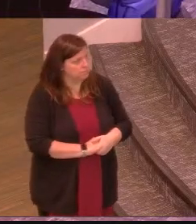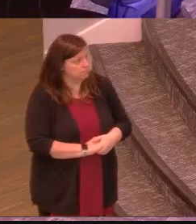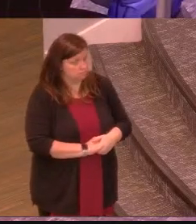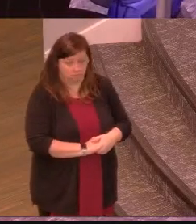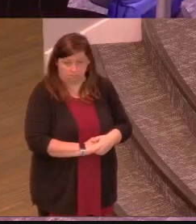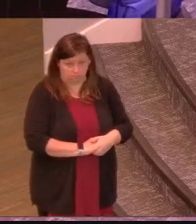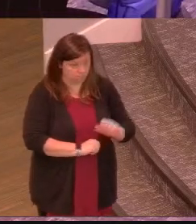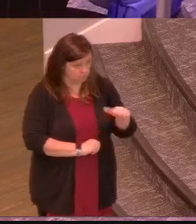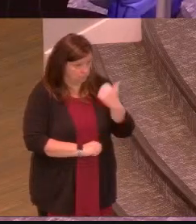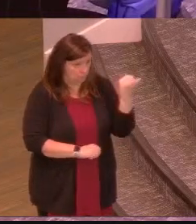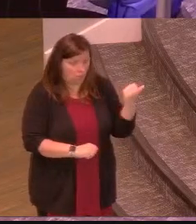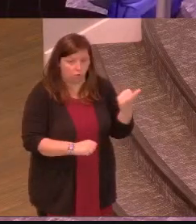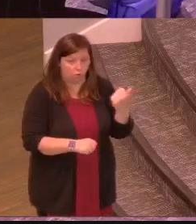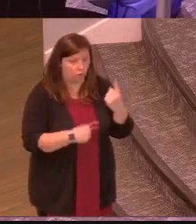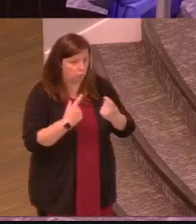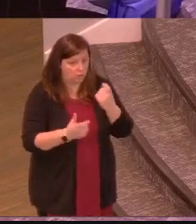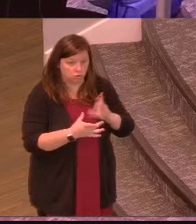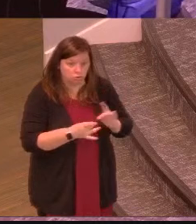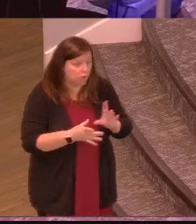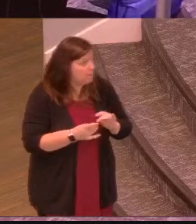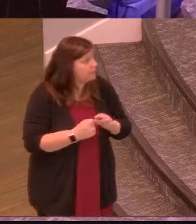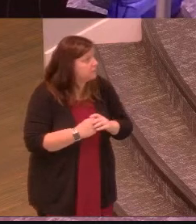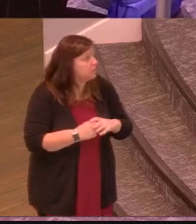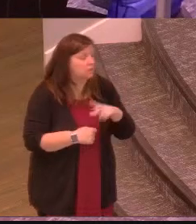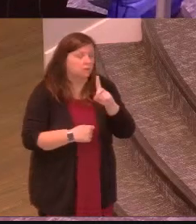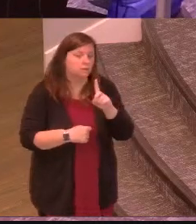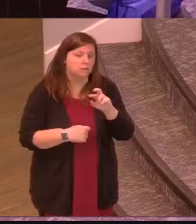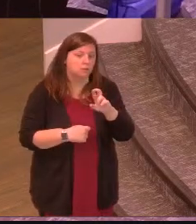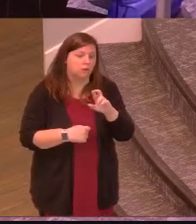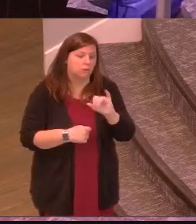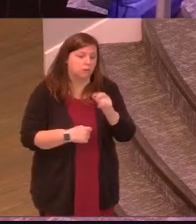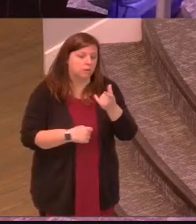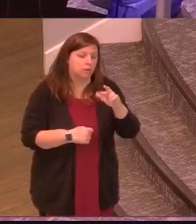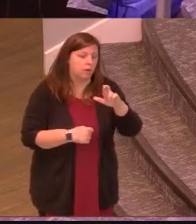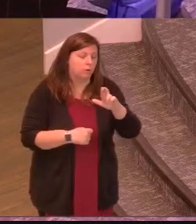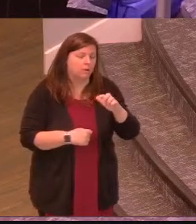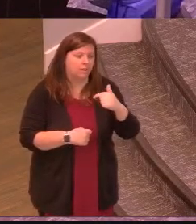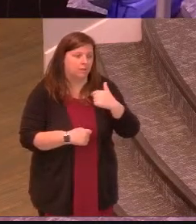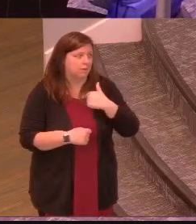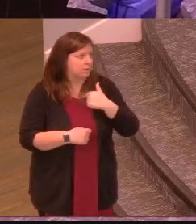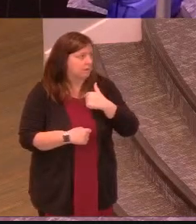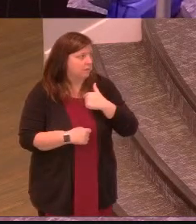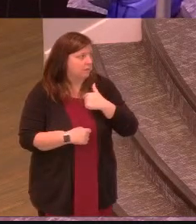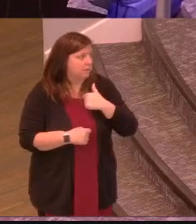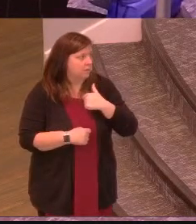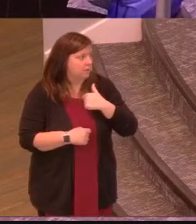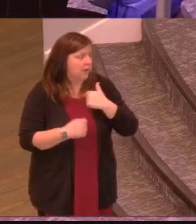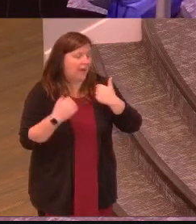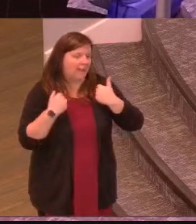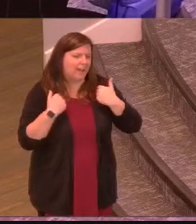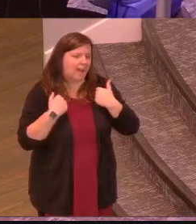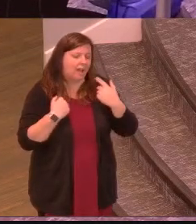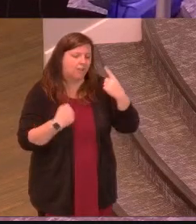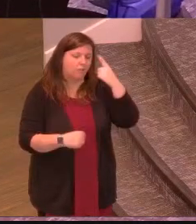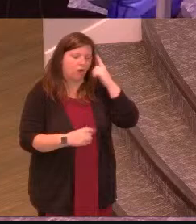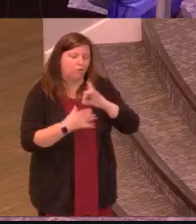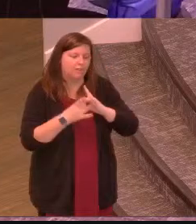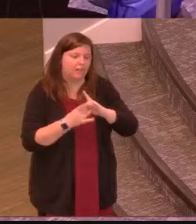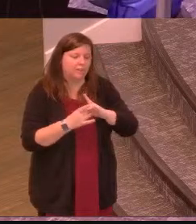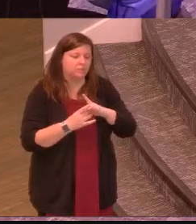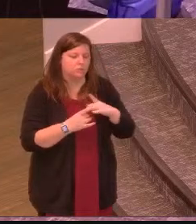Anyone else? Yeah. I had a thought about this very exciting cross-department collaboration,